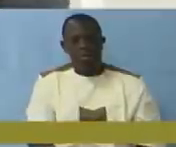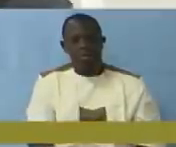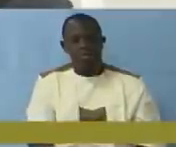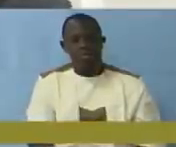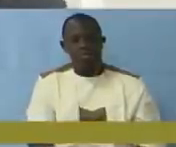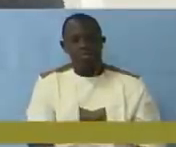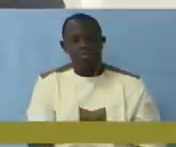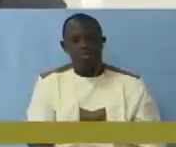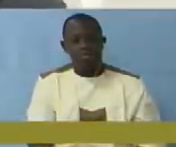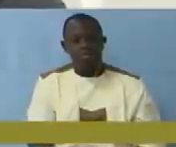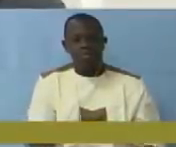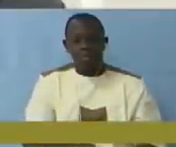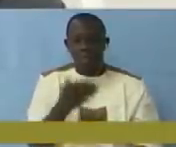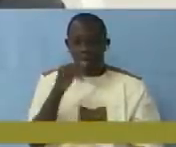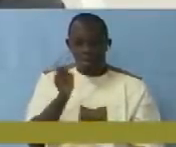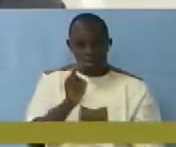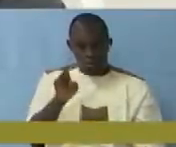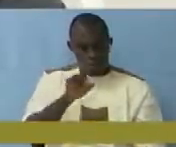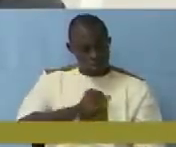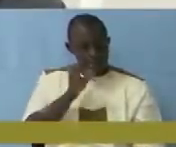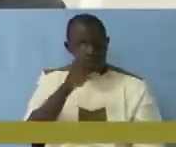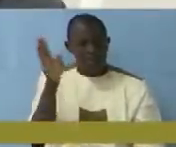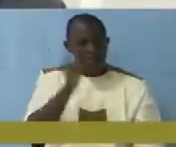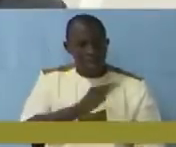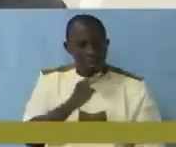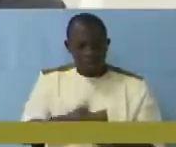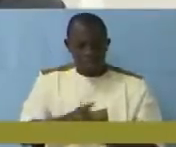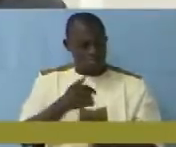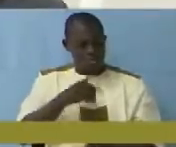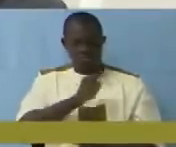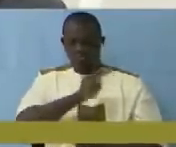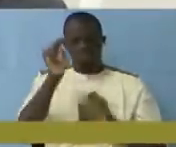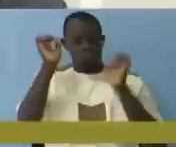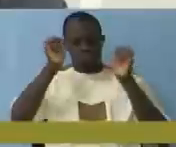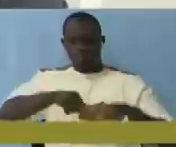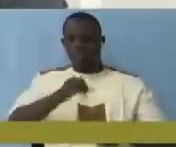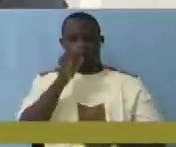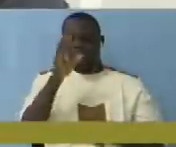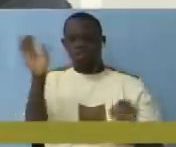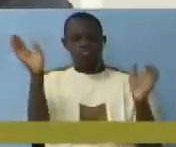What he said is a lie. Yes. I cannot say anything on that.